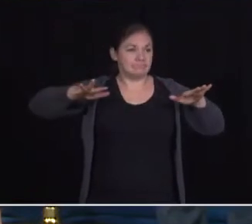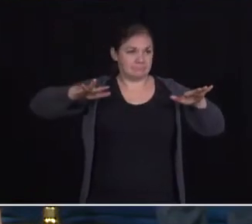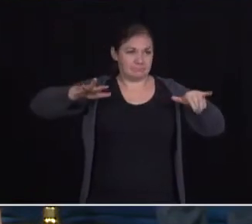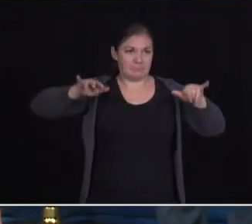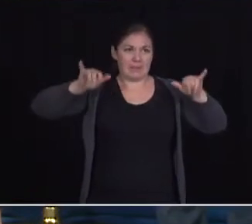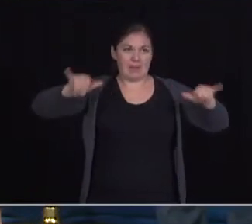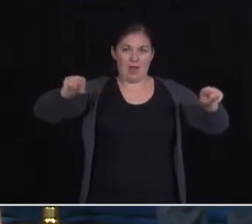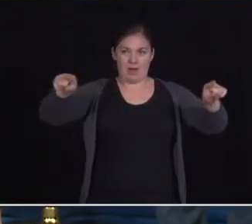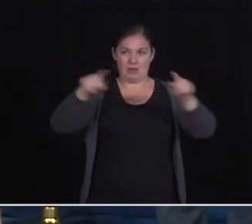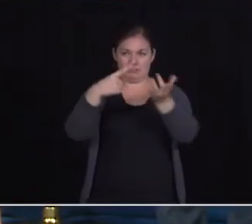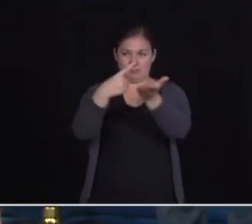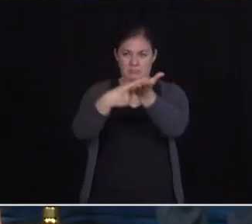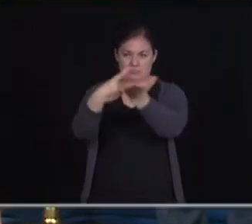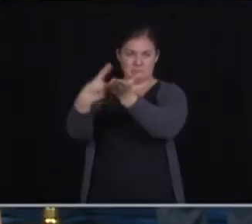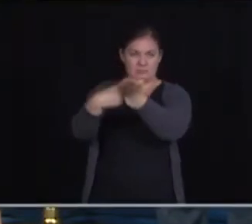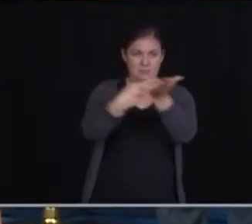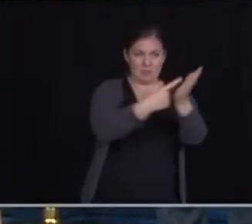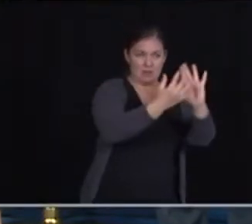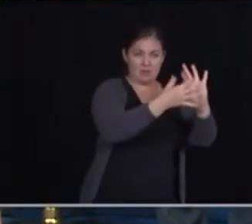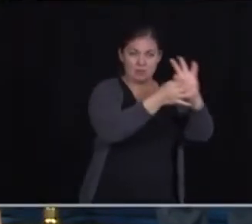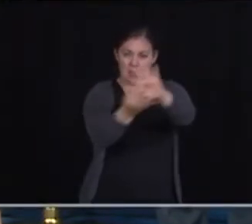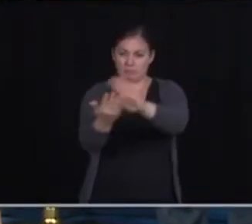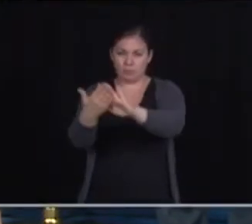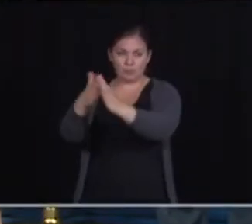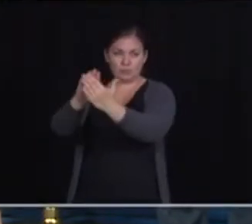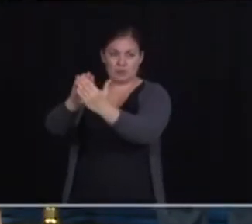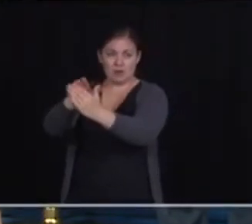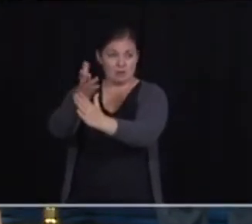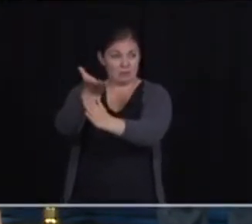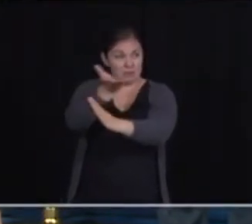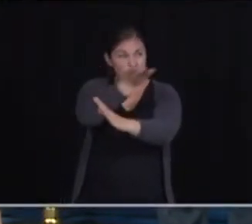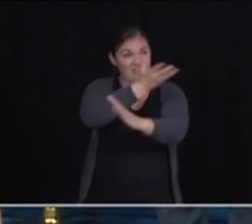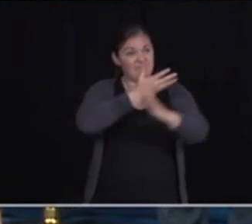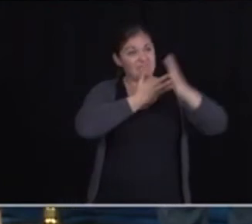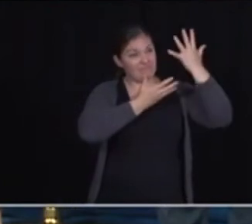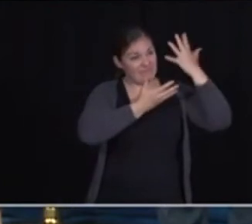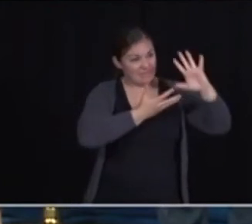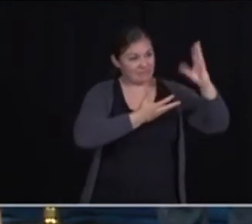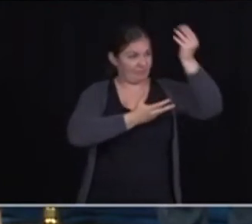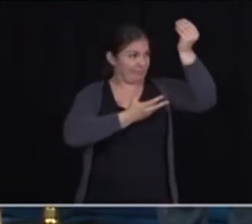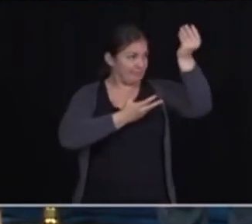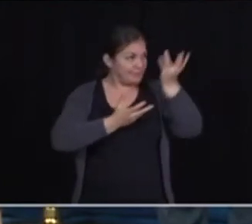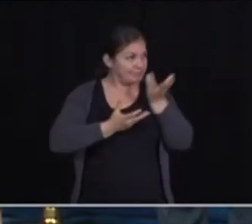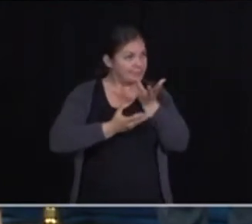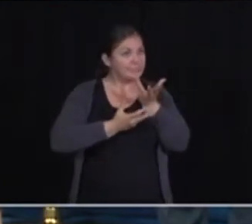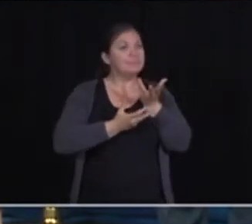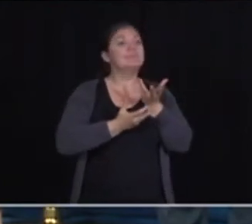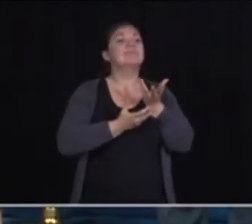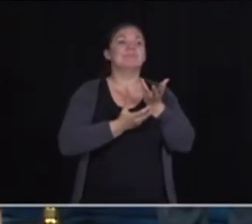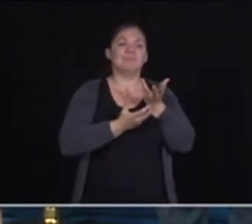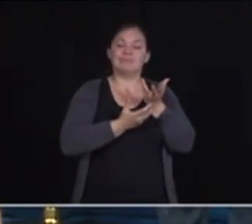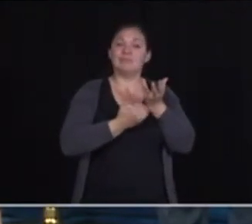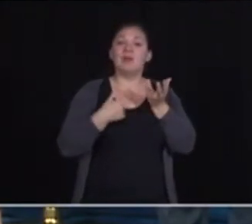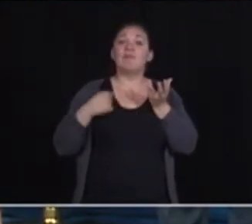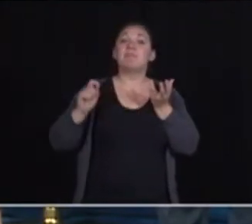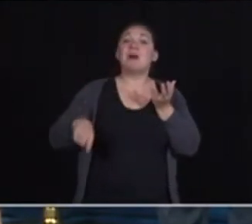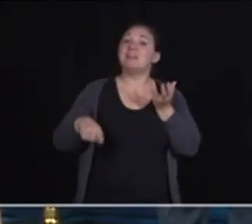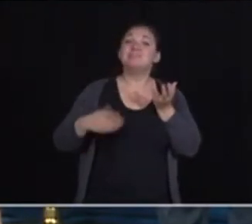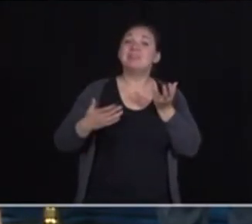information, then I have to make a decision. I have to do it immediately. And I'll pass this over